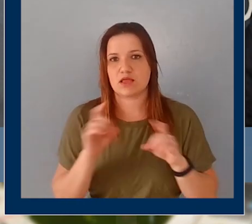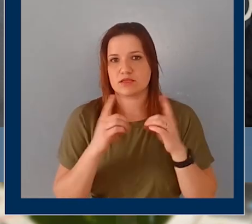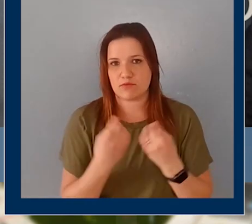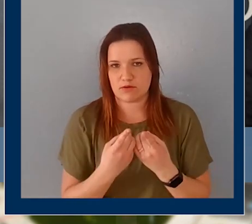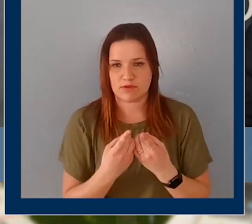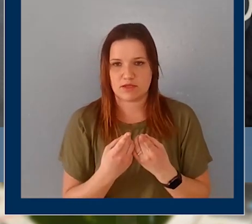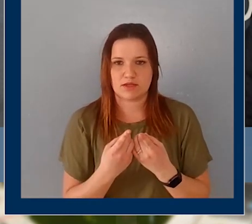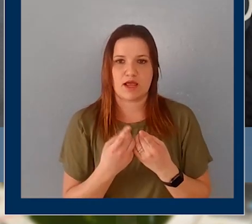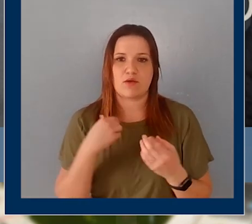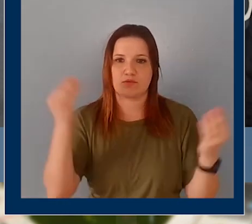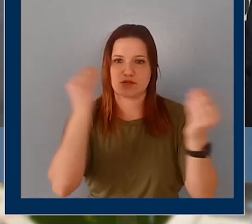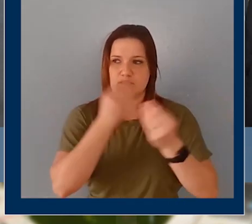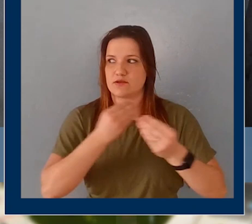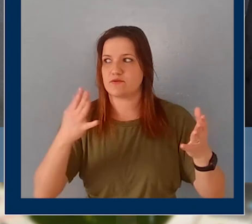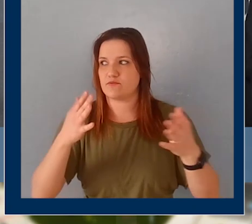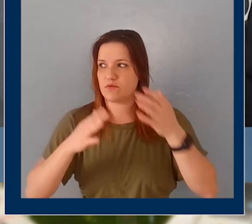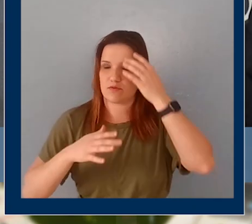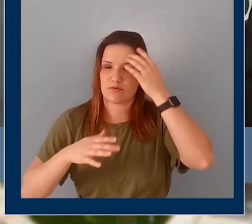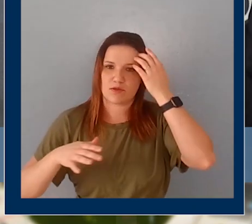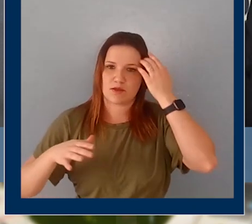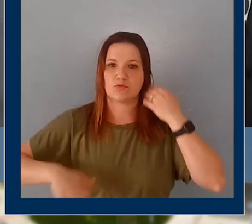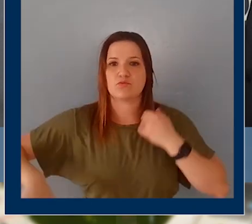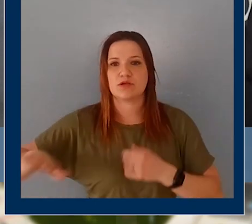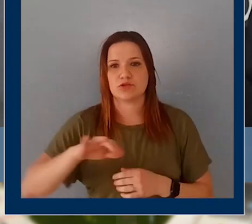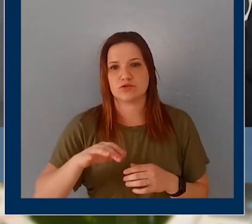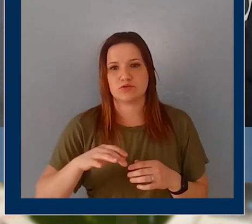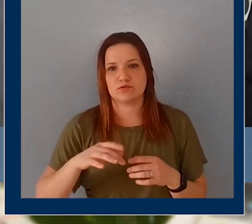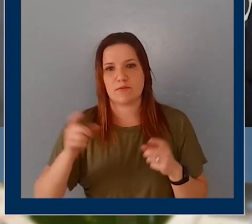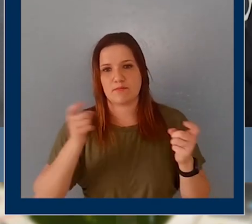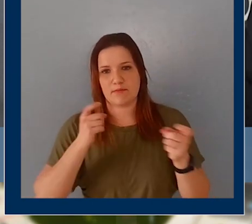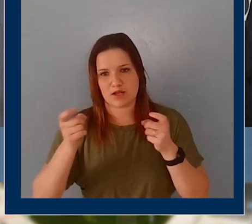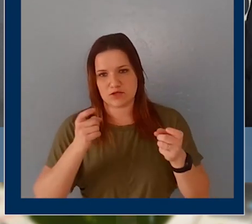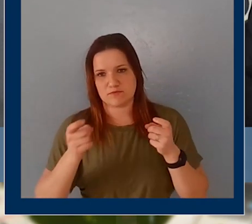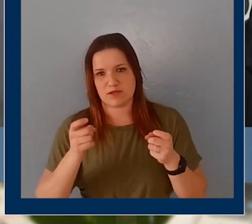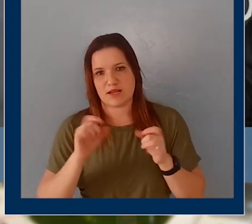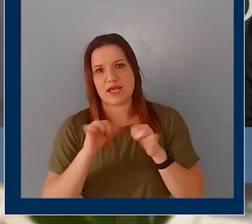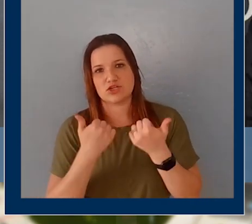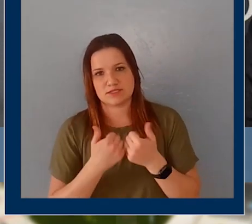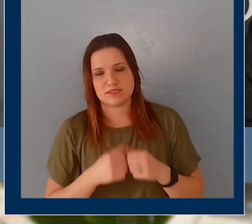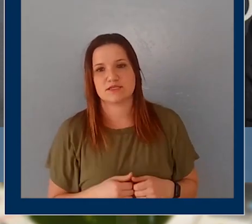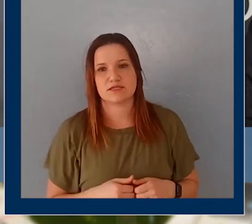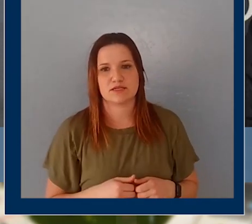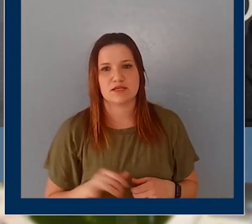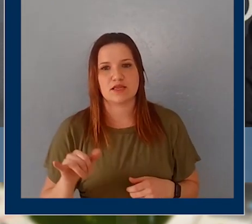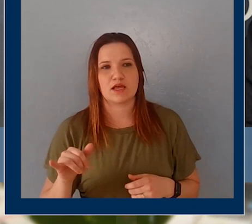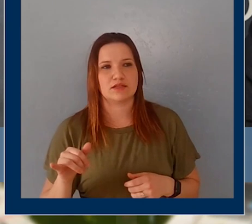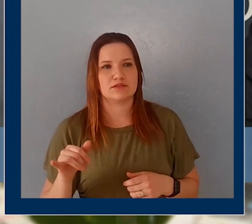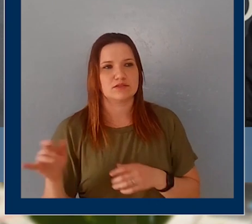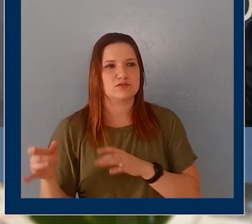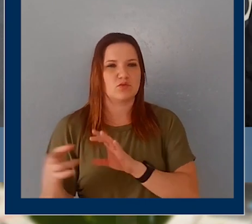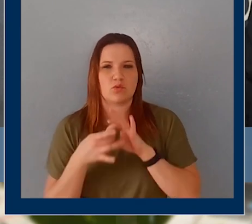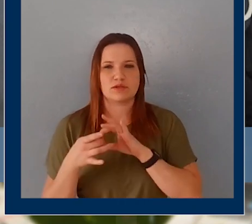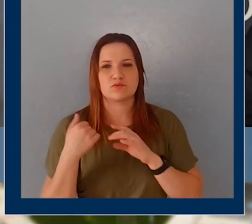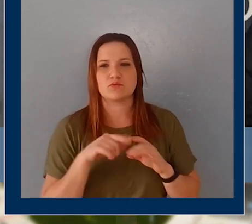not statewide response. So if Quia Delta is in a crisis situation, they want to be aware of